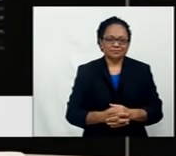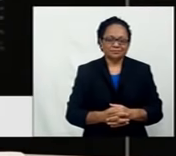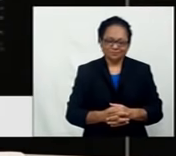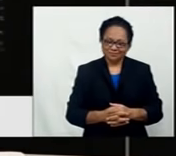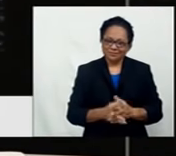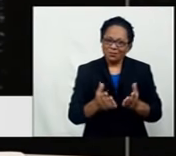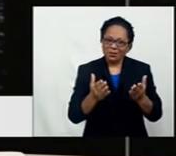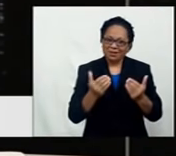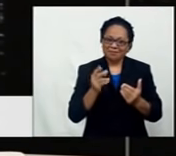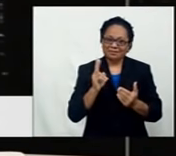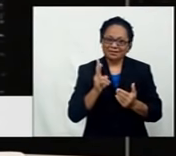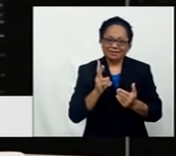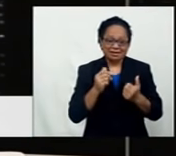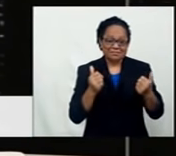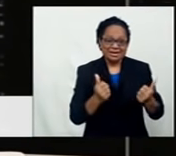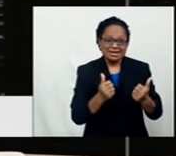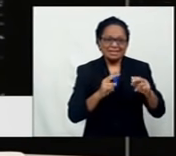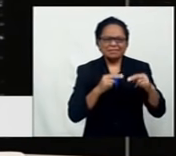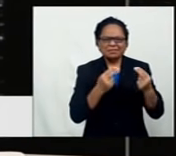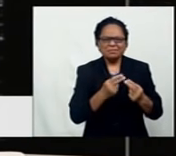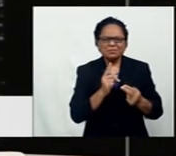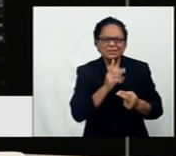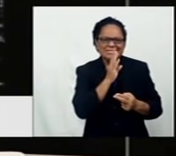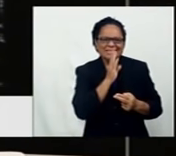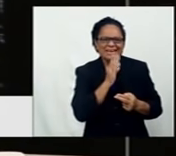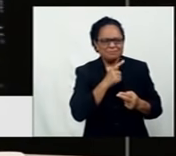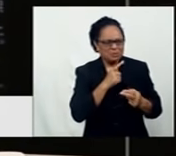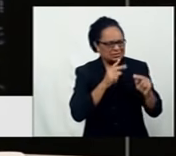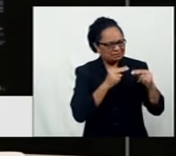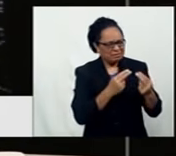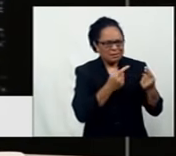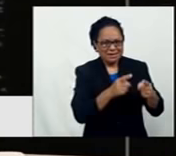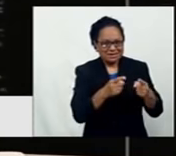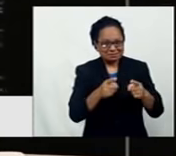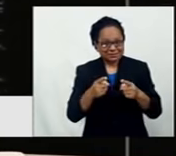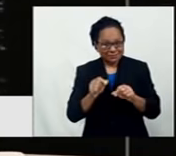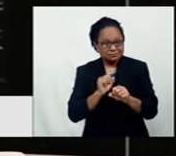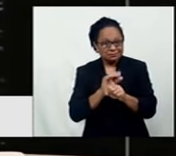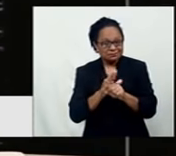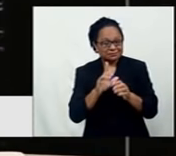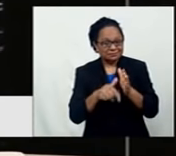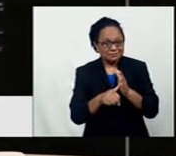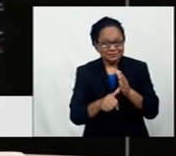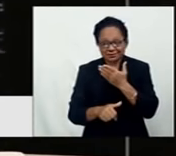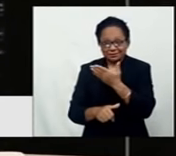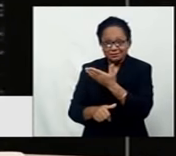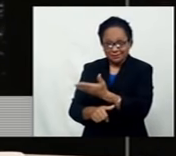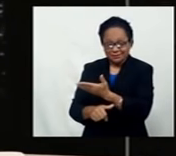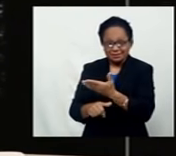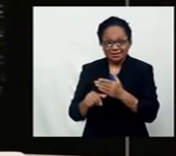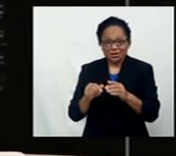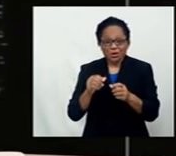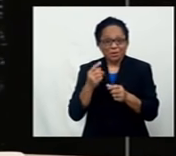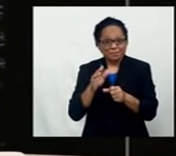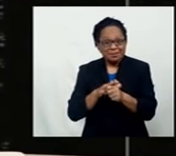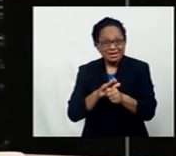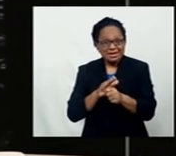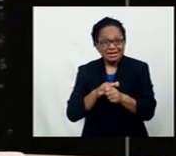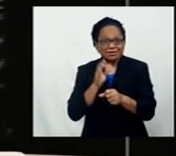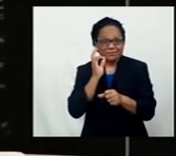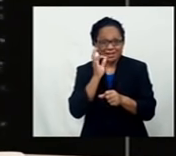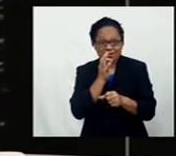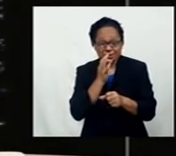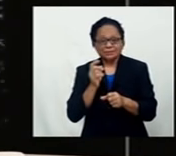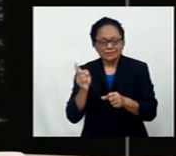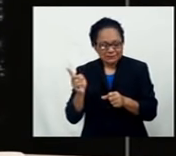Welcome back. As many families mourn the loss of loved ones during this pandemic, florist Marida Ravuta tries to keep up with